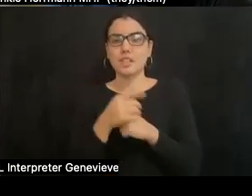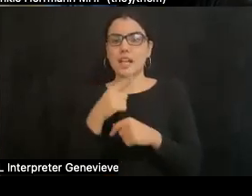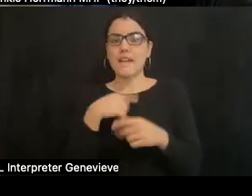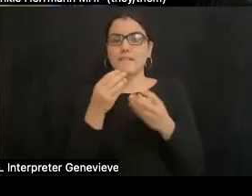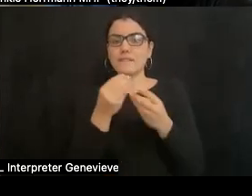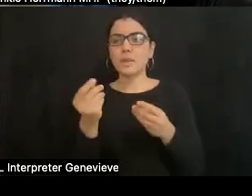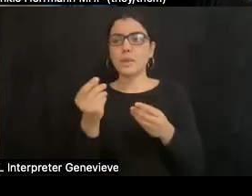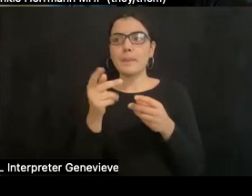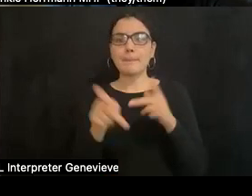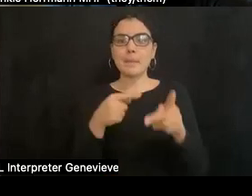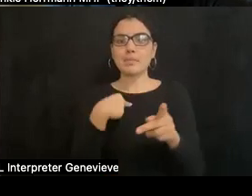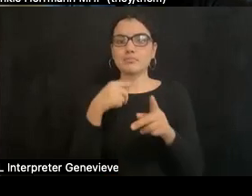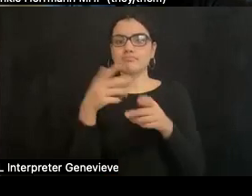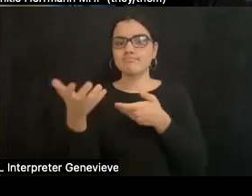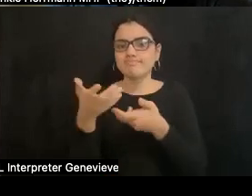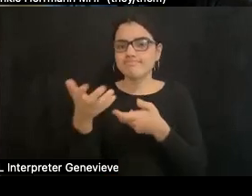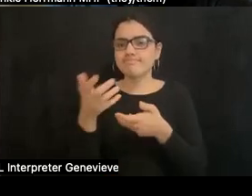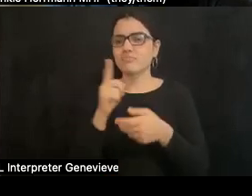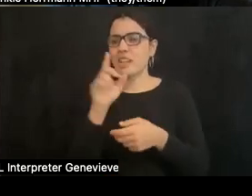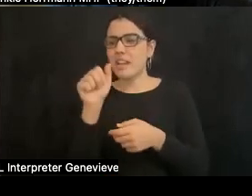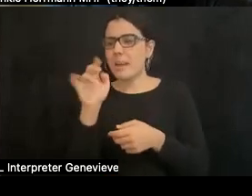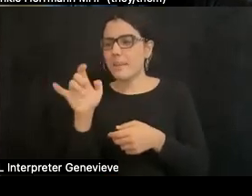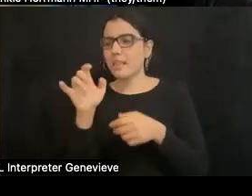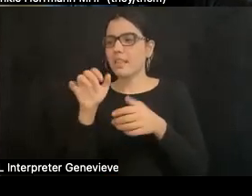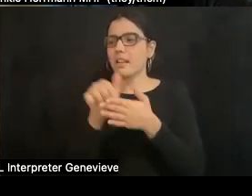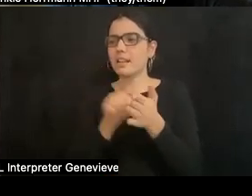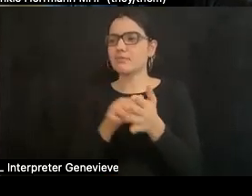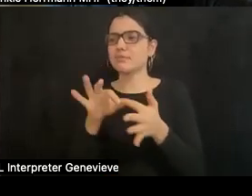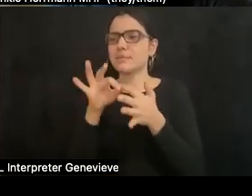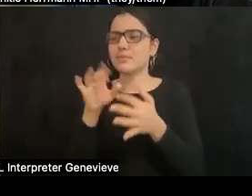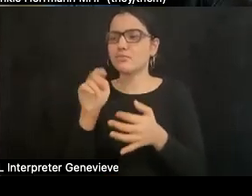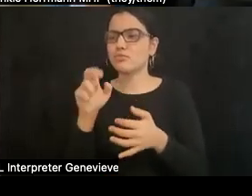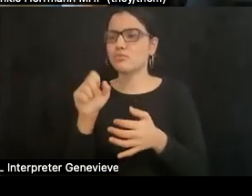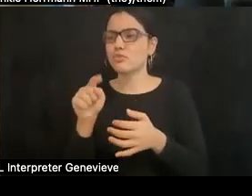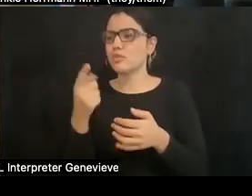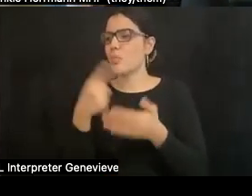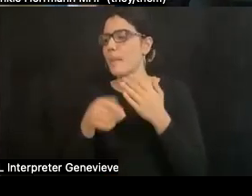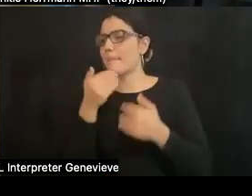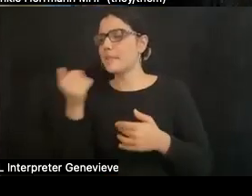best, is it an ABLE account? Is it a special needs trust? Is it what kind of thing is best?